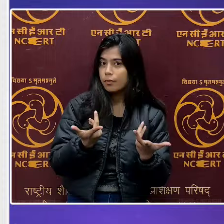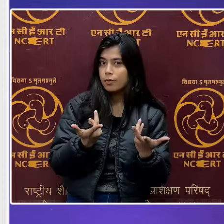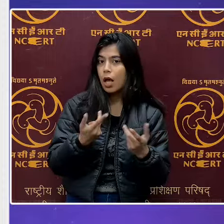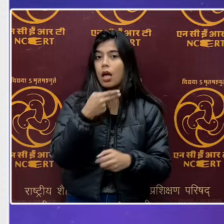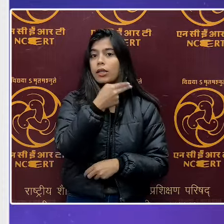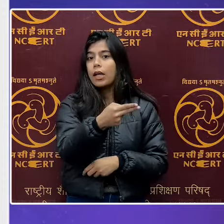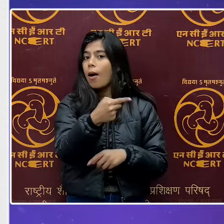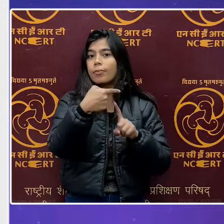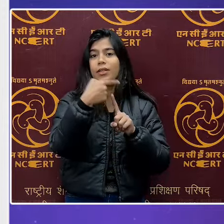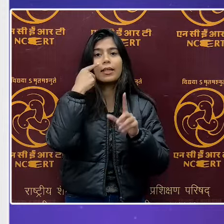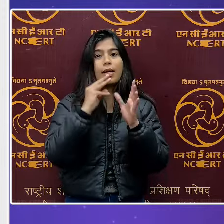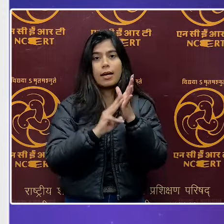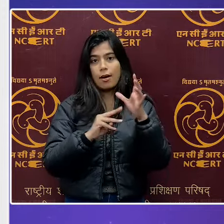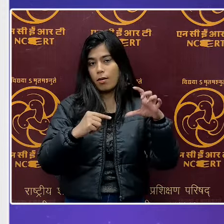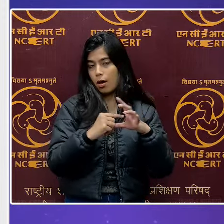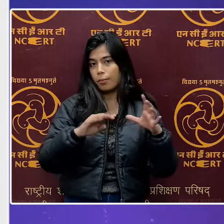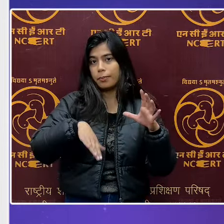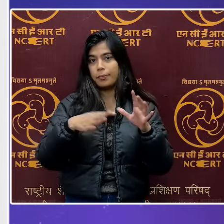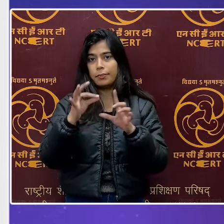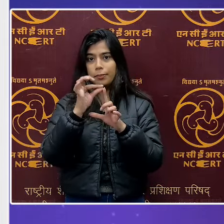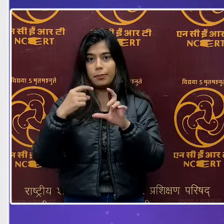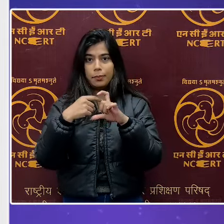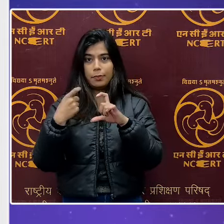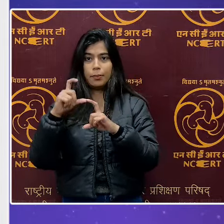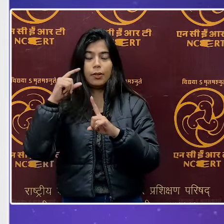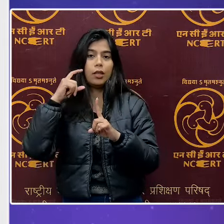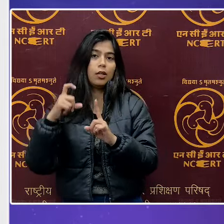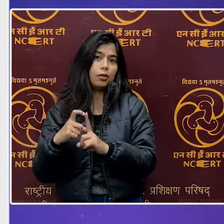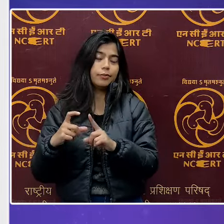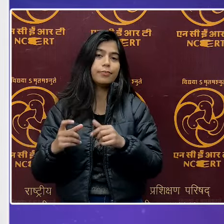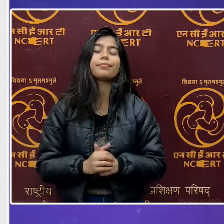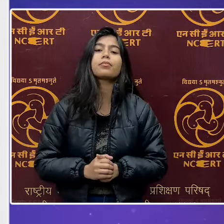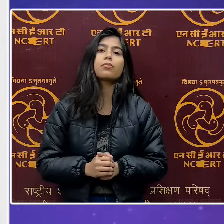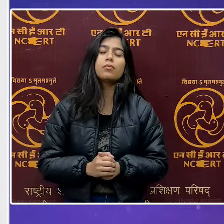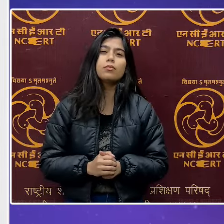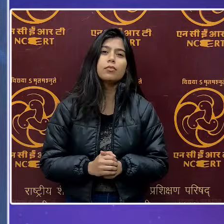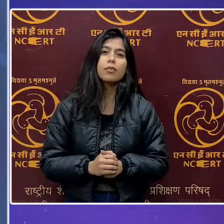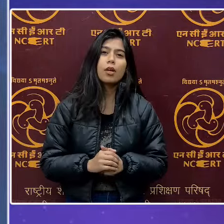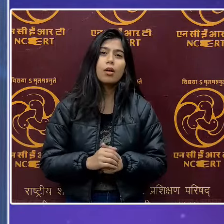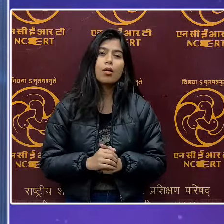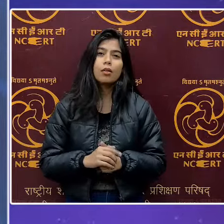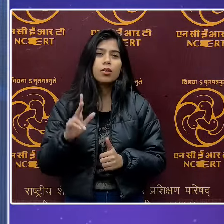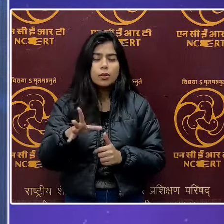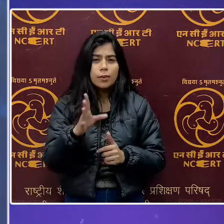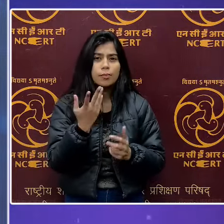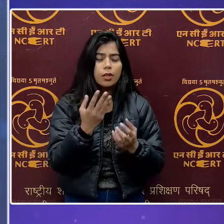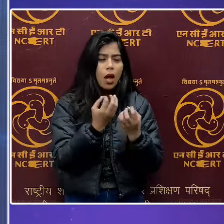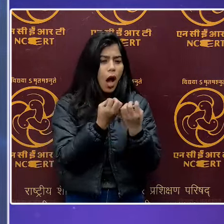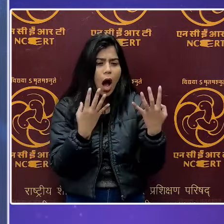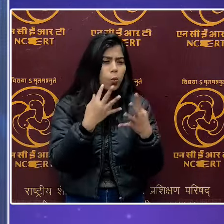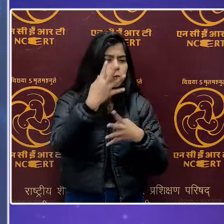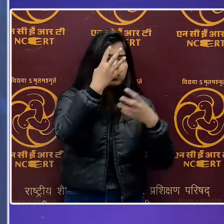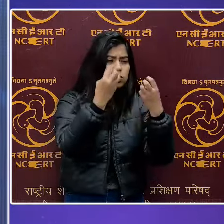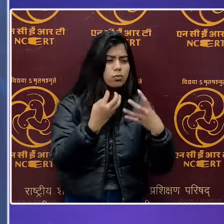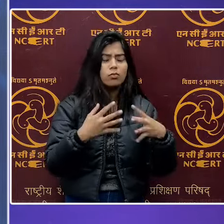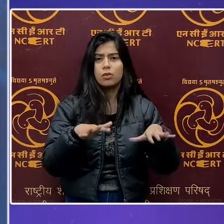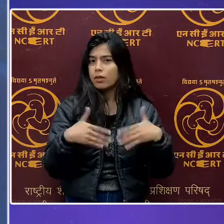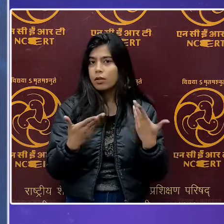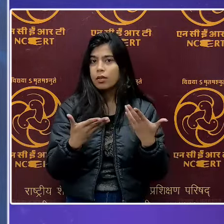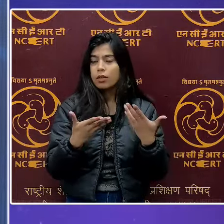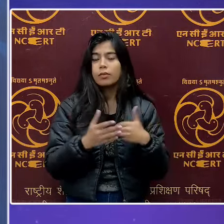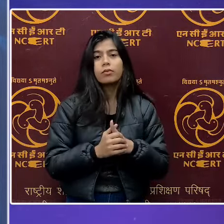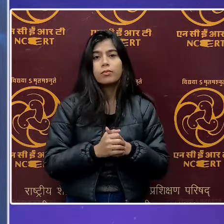time period. Now, as it is a time, so in what unit will it be measured? You must be wondering. The unit, of